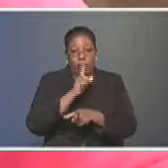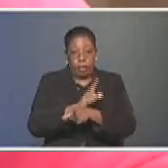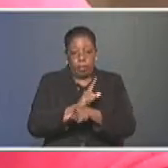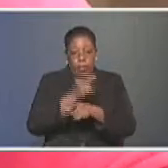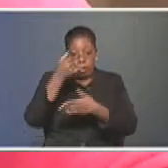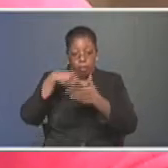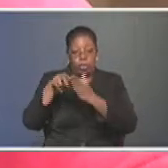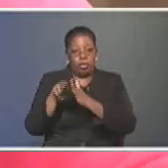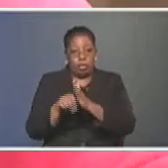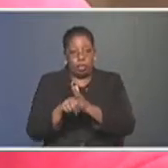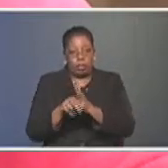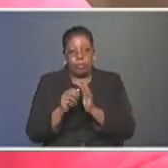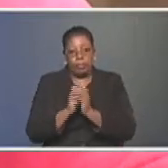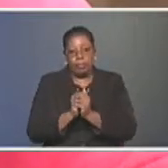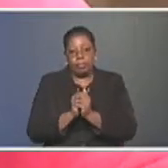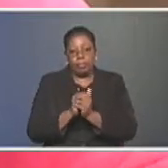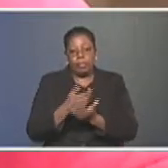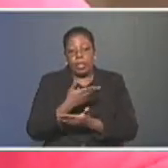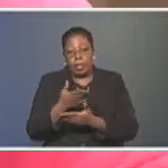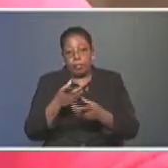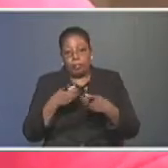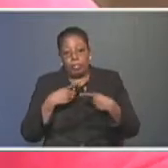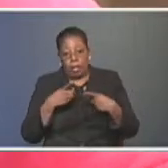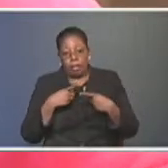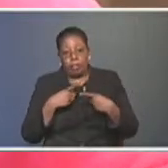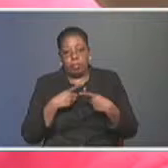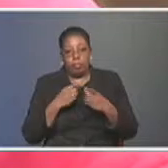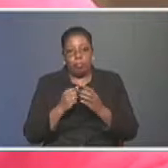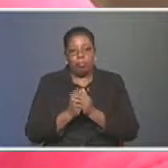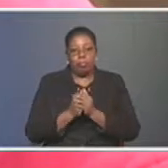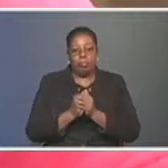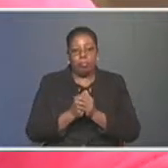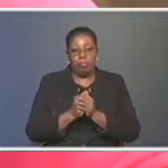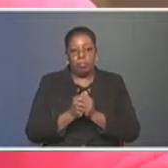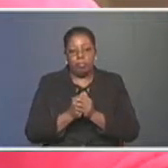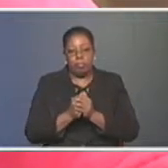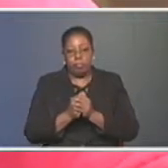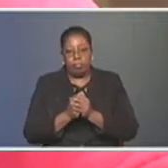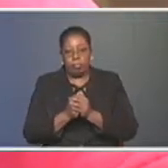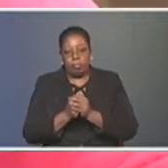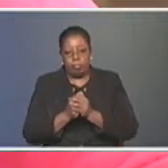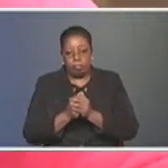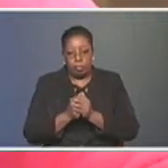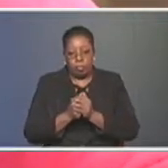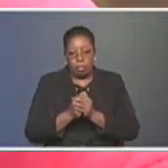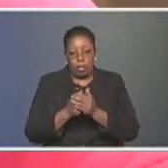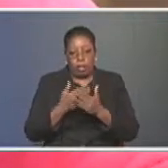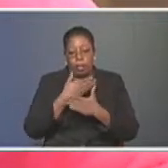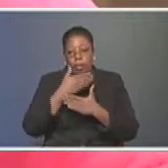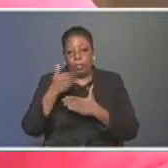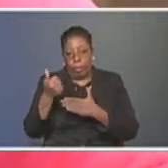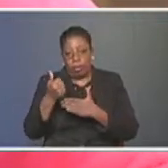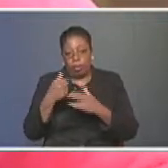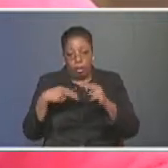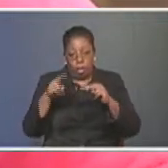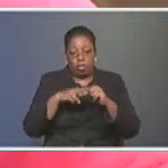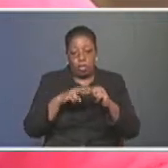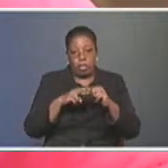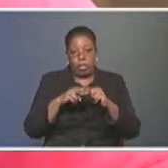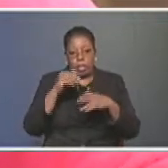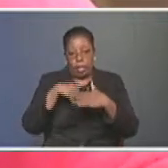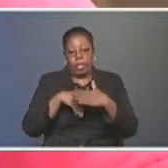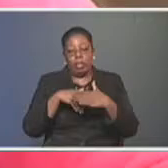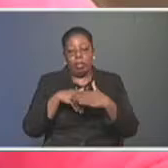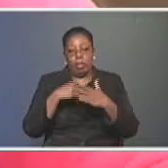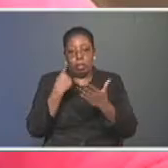Immigration, there has been a resurgence in the level of communication within the trade union